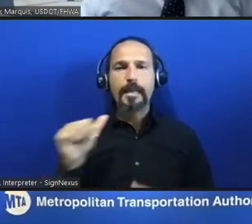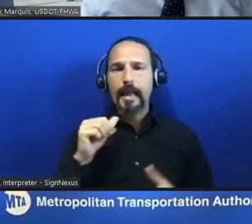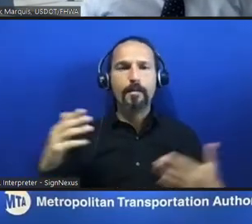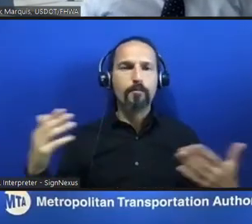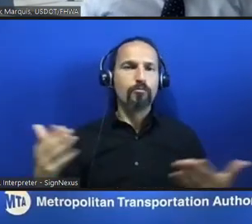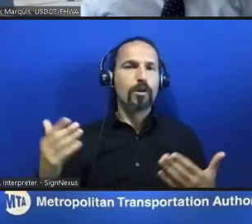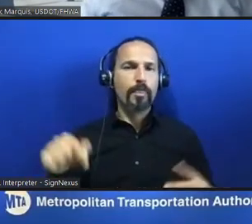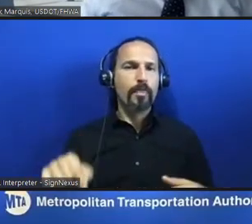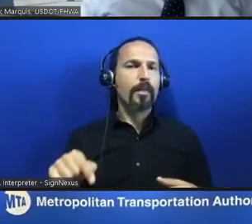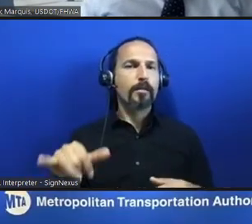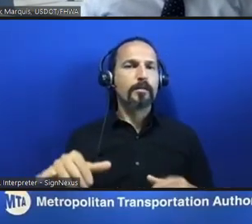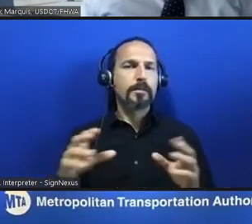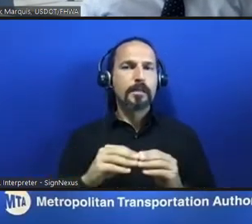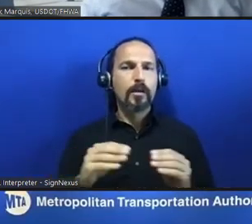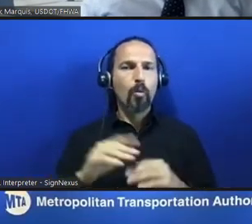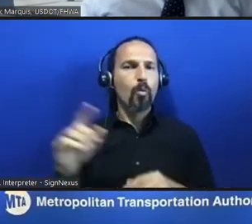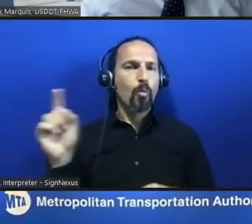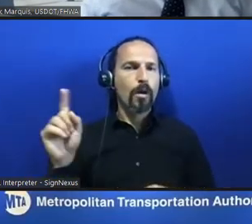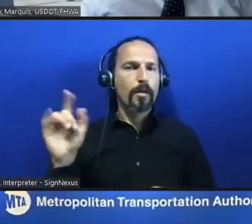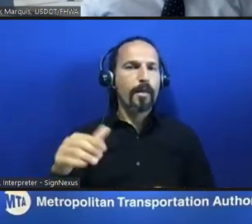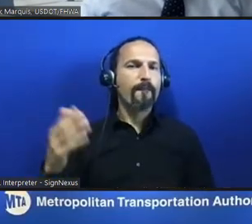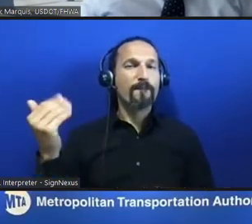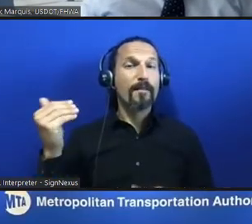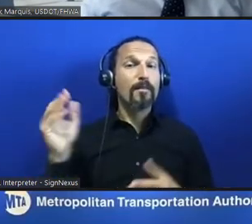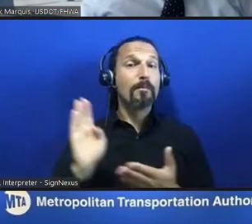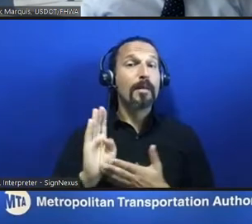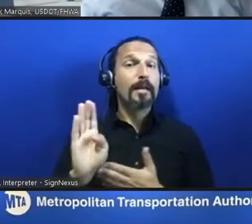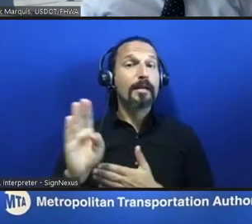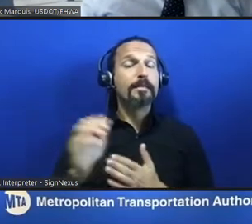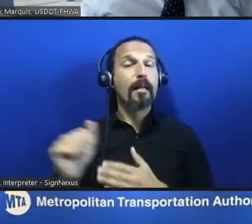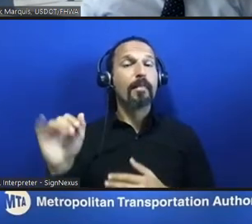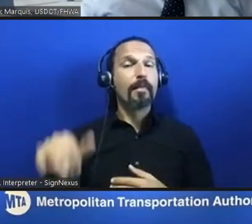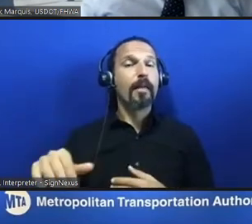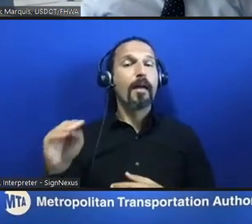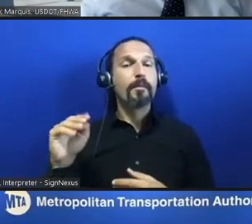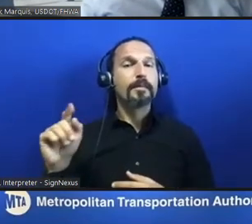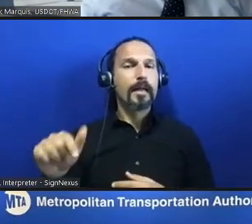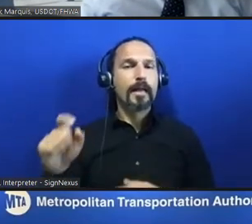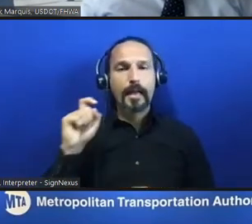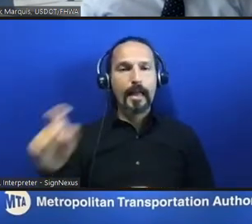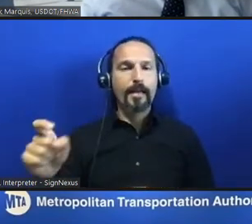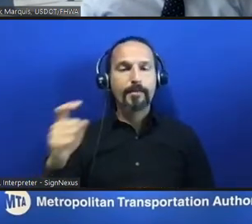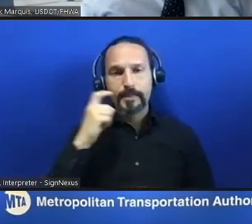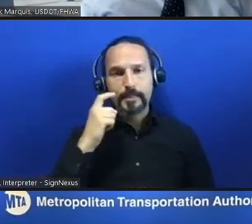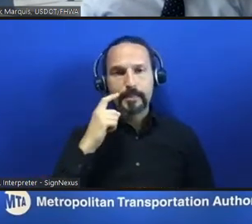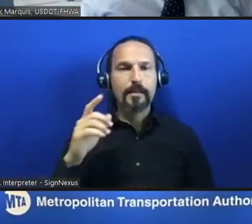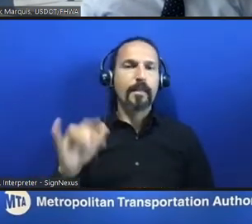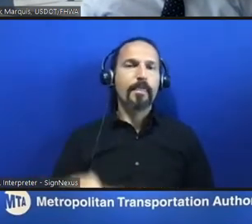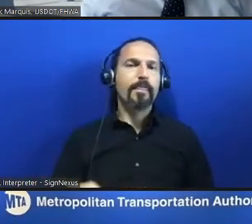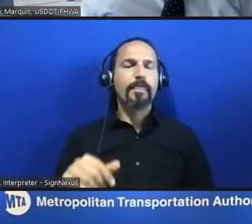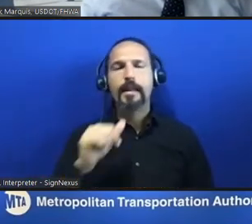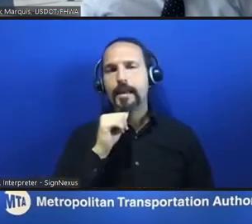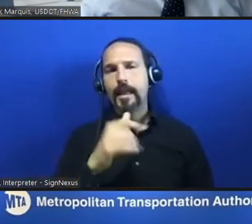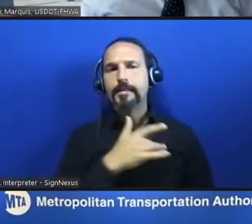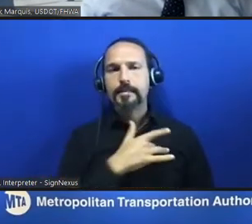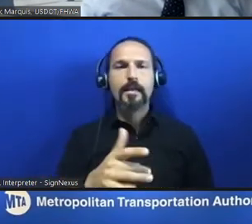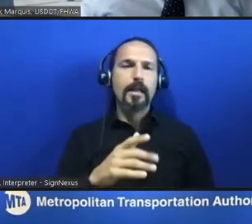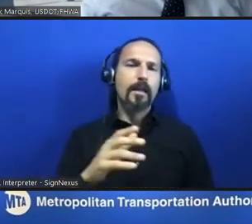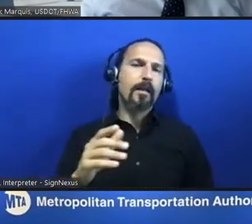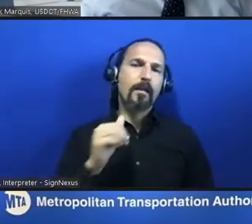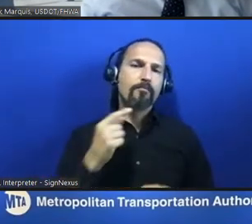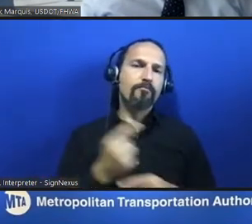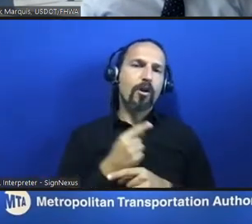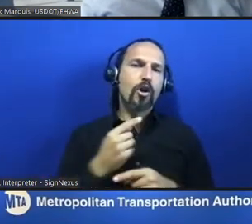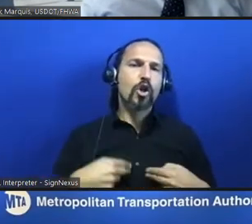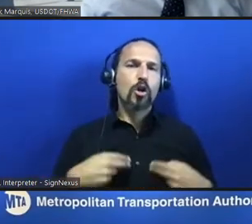present at these meetings where is the 15 billion dollars the MTA was recently given it is an insensitive and you inhumane